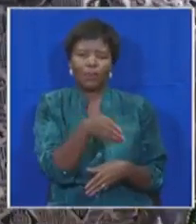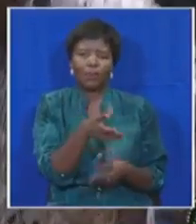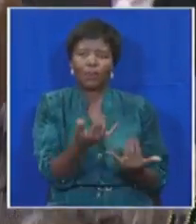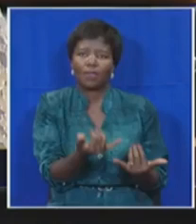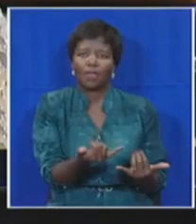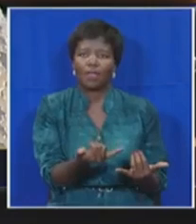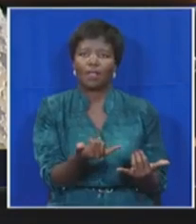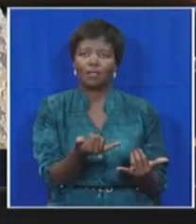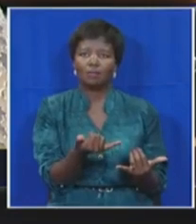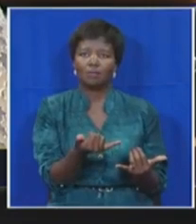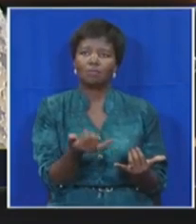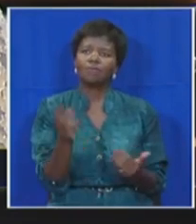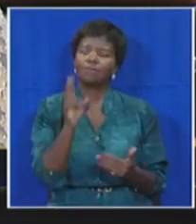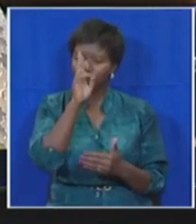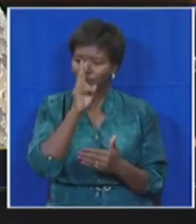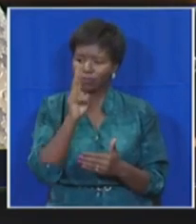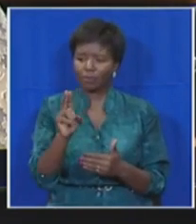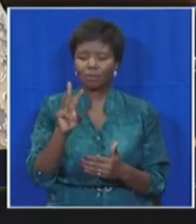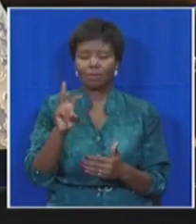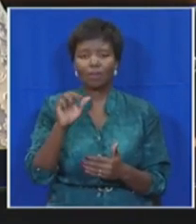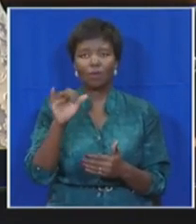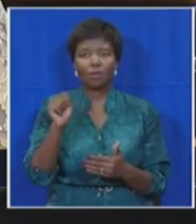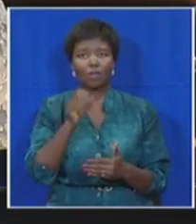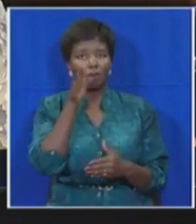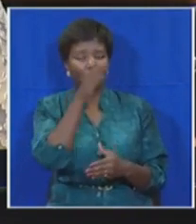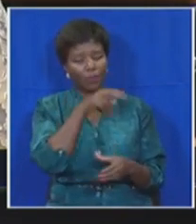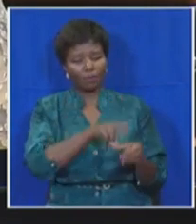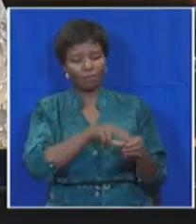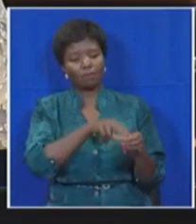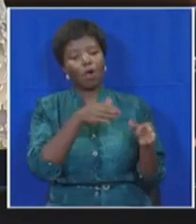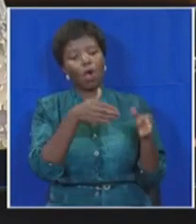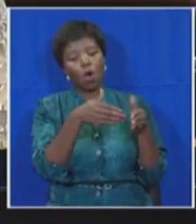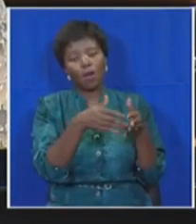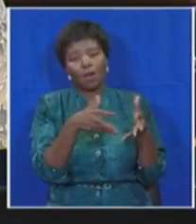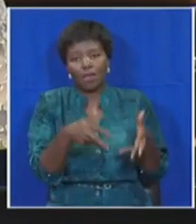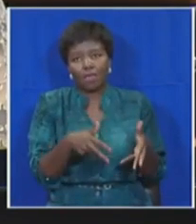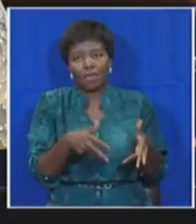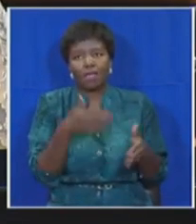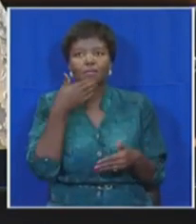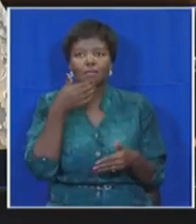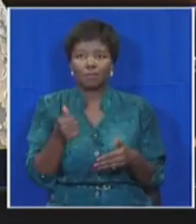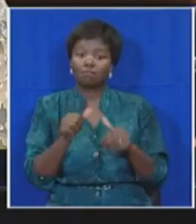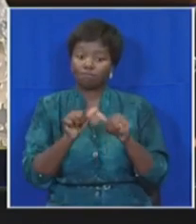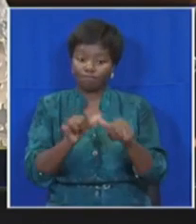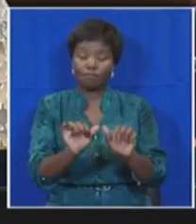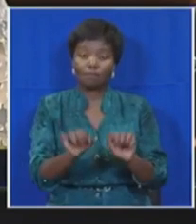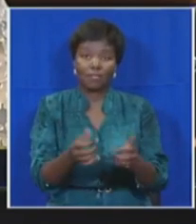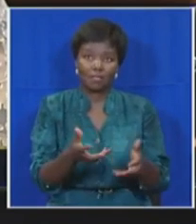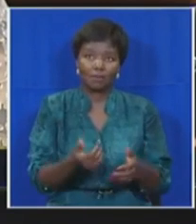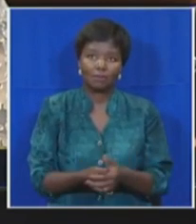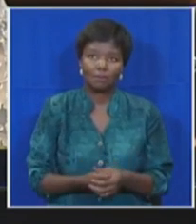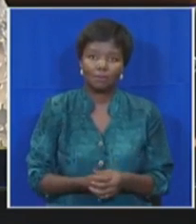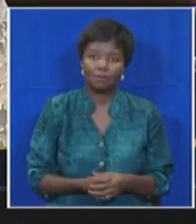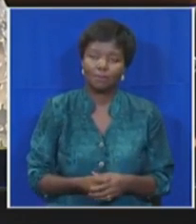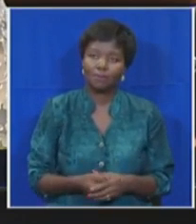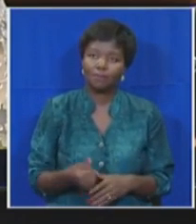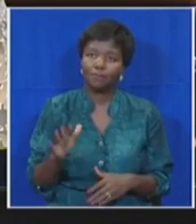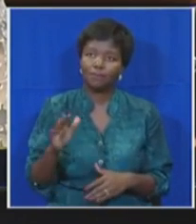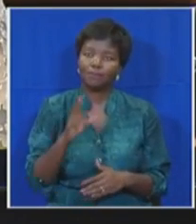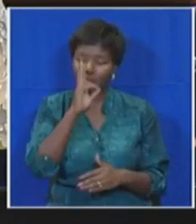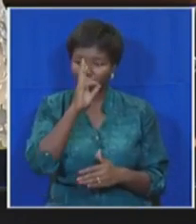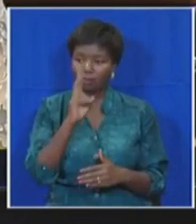Thank you, sir. Honourable Waters, there is no castle corner in the House. Can we proceed? Honourable